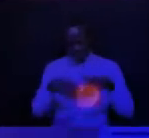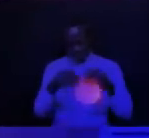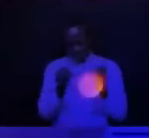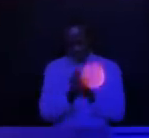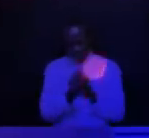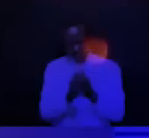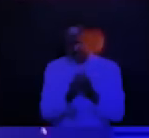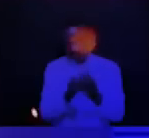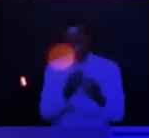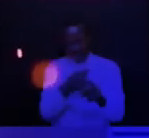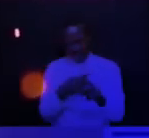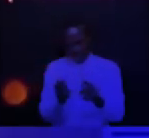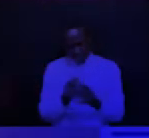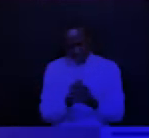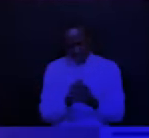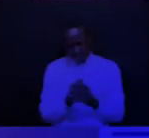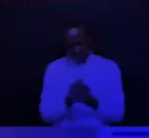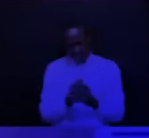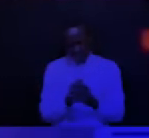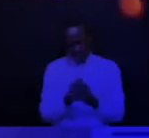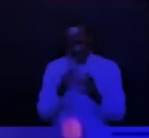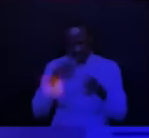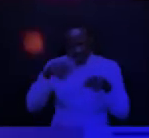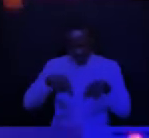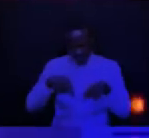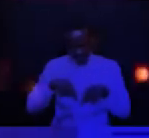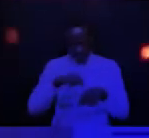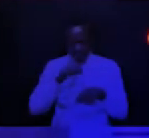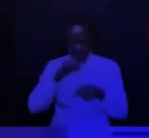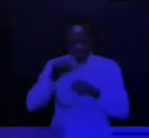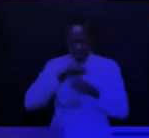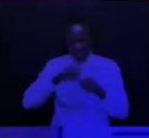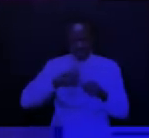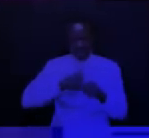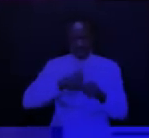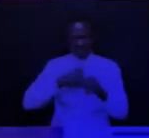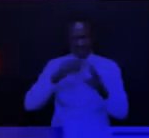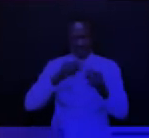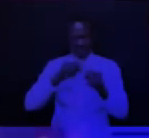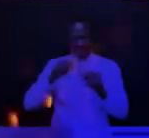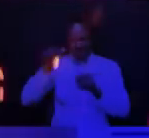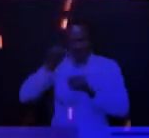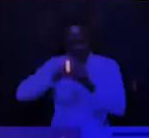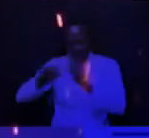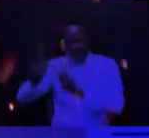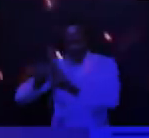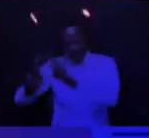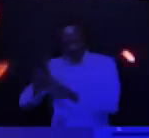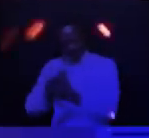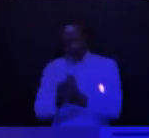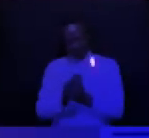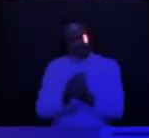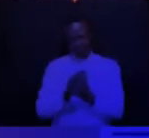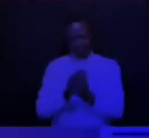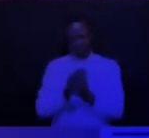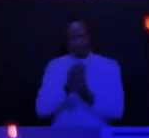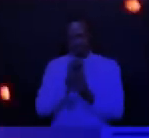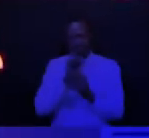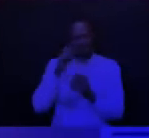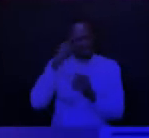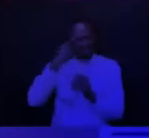tonight it is not about us. It is about people. It is about